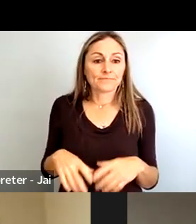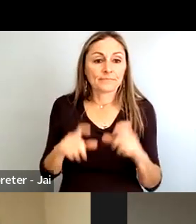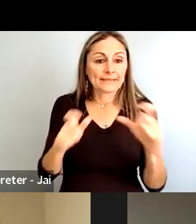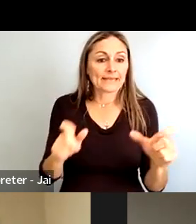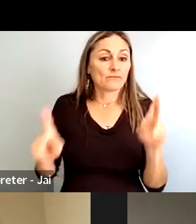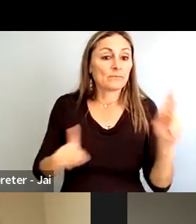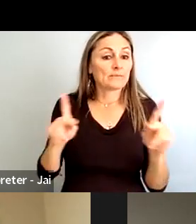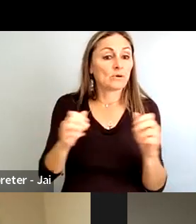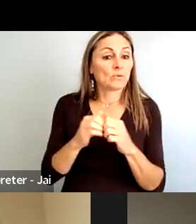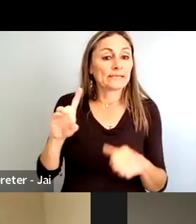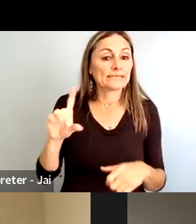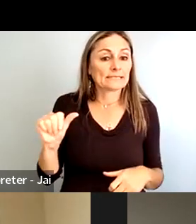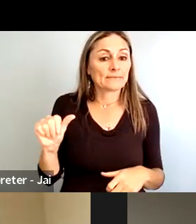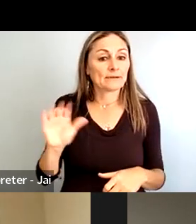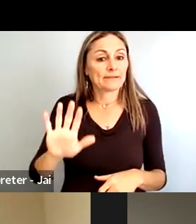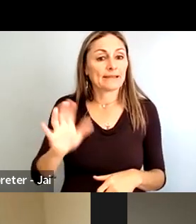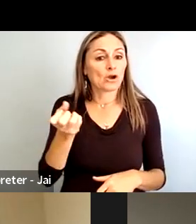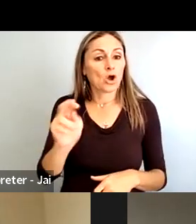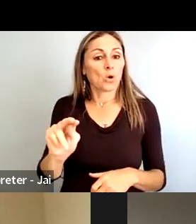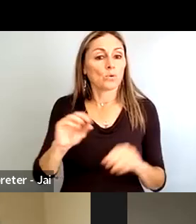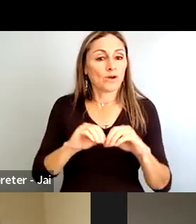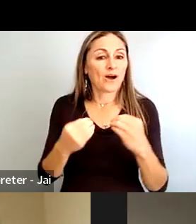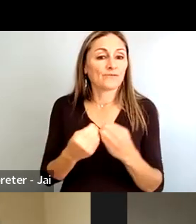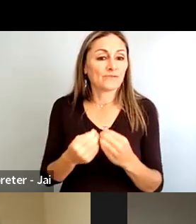people with disabilities their own office.